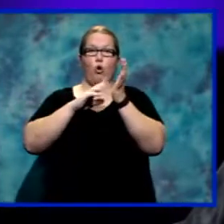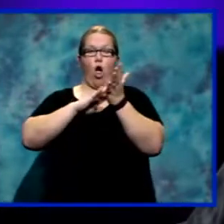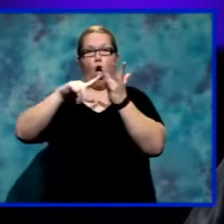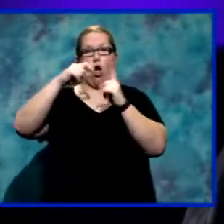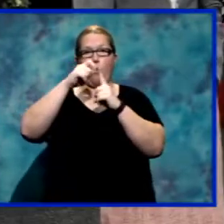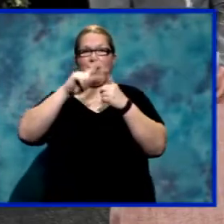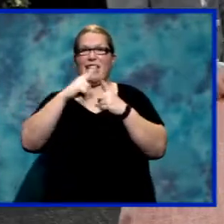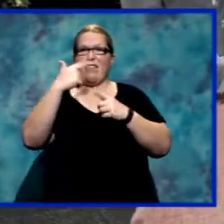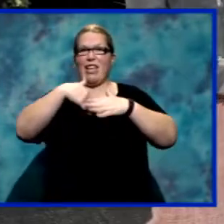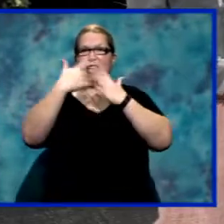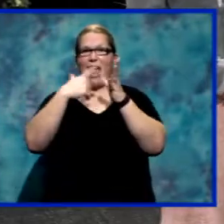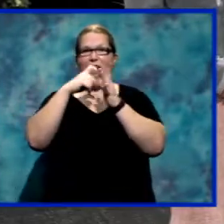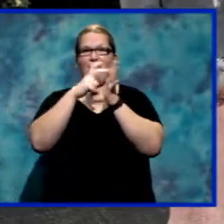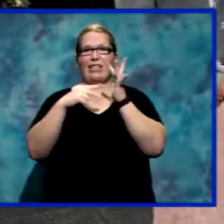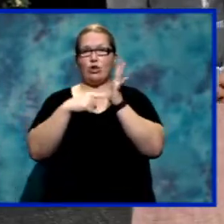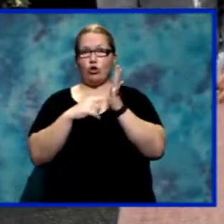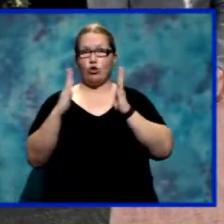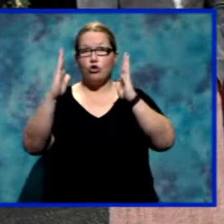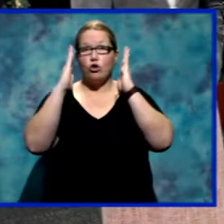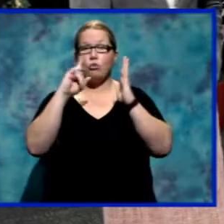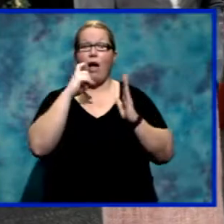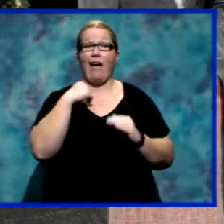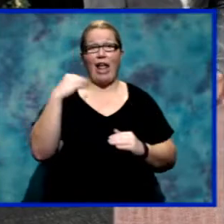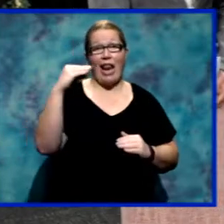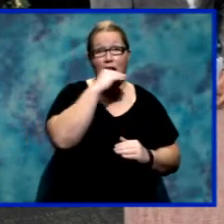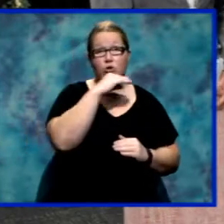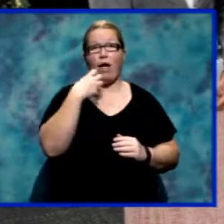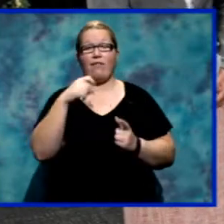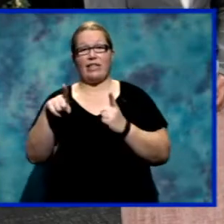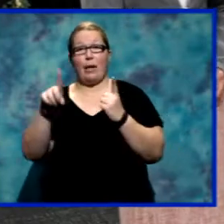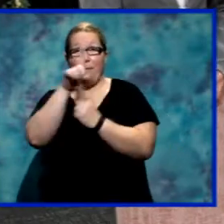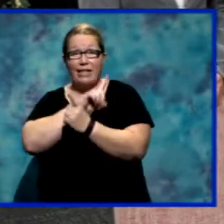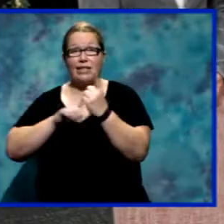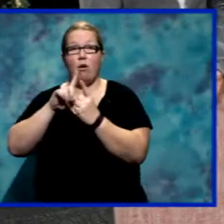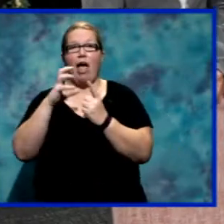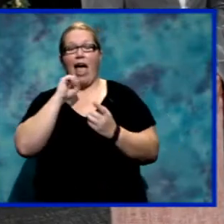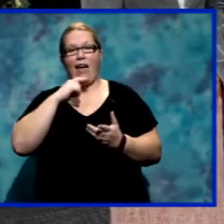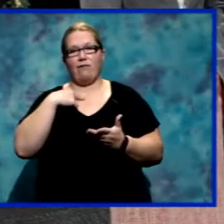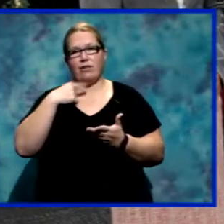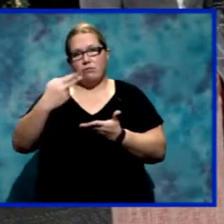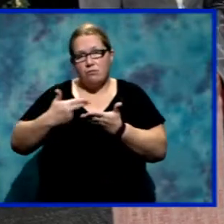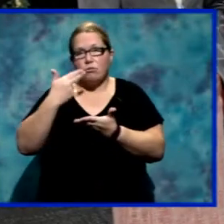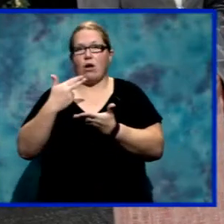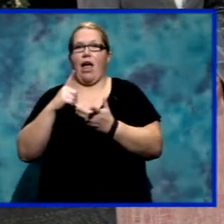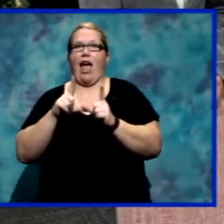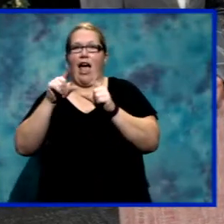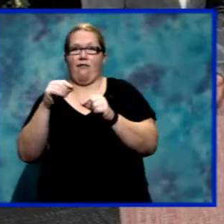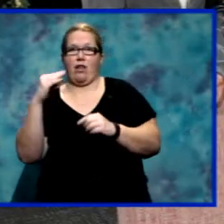Church. And it is a big deal. And so we're going to have lunch, and then we're going to have this meeting, and then we're going to have dessert after lunch. Is that right,